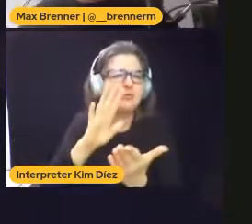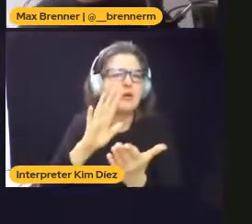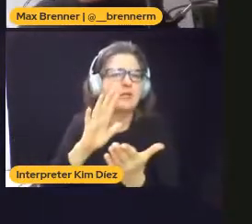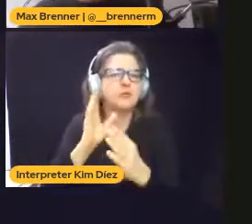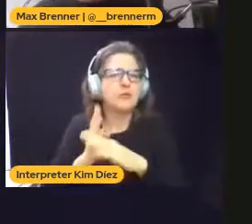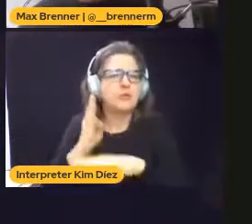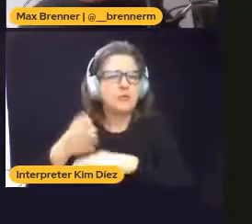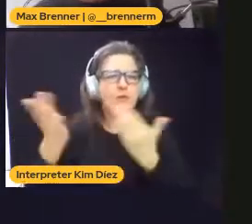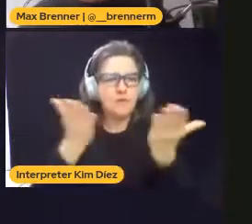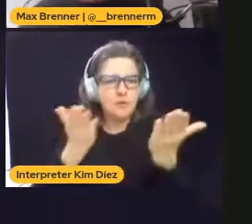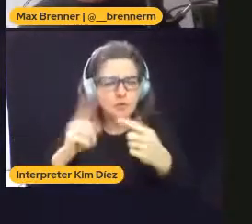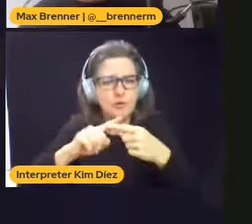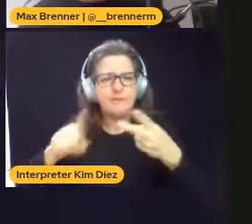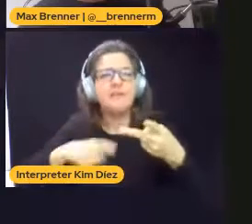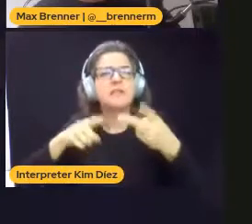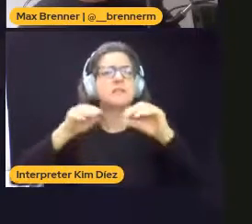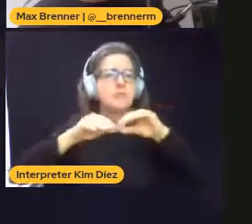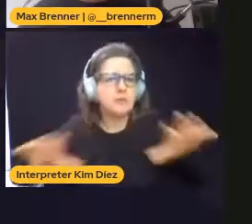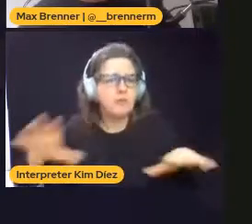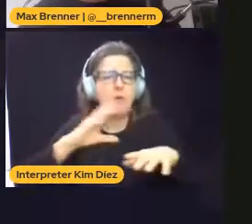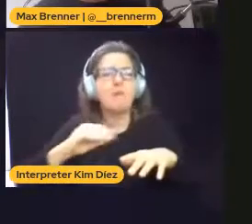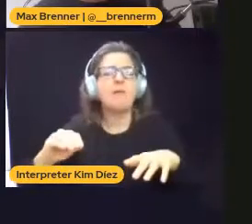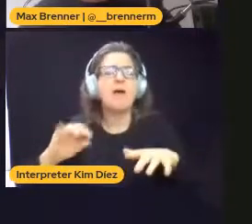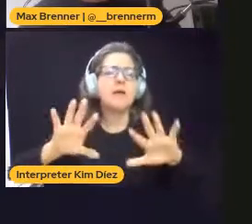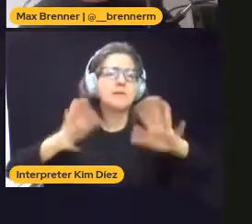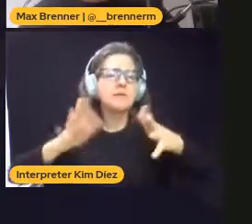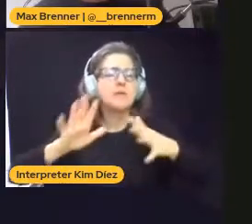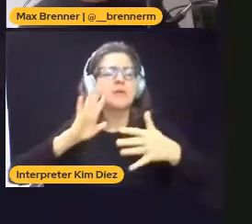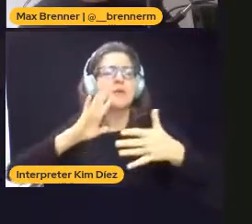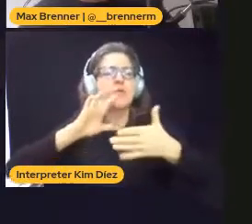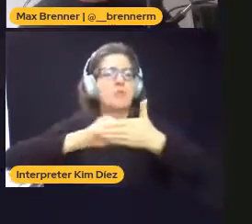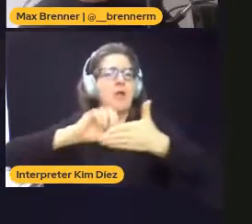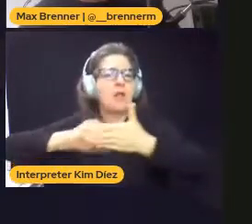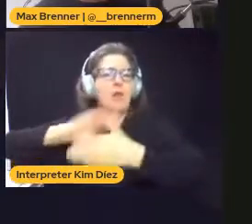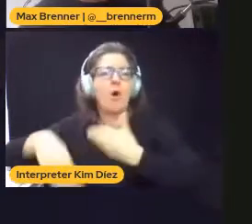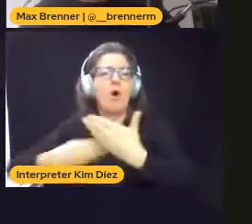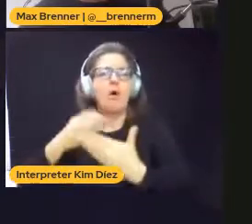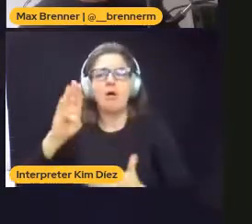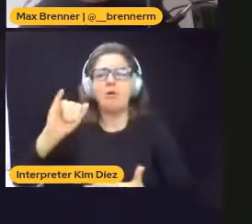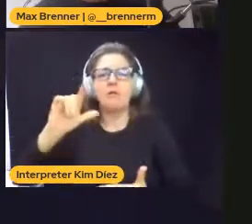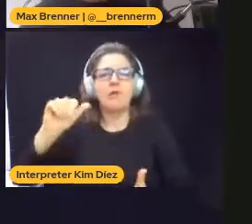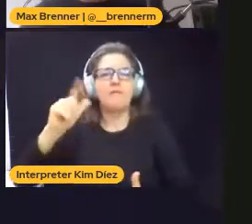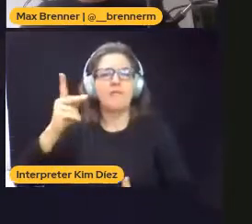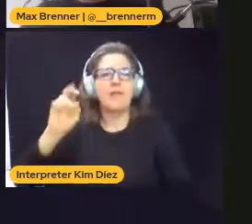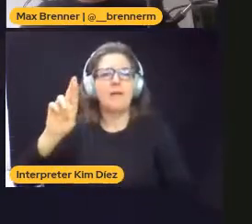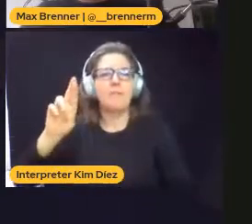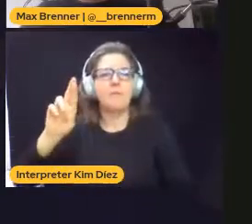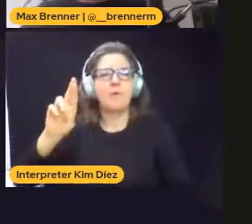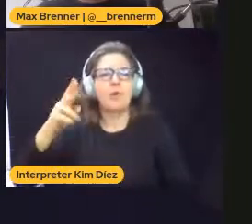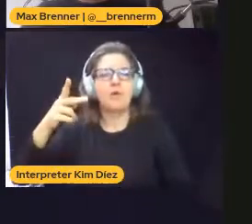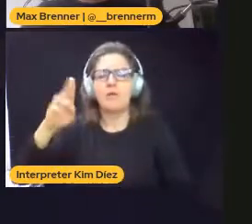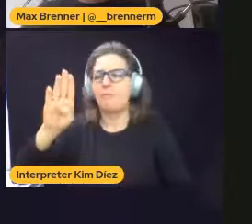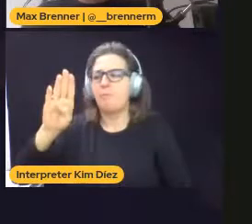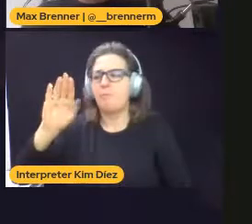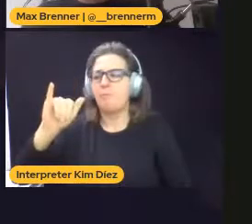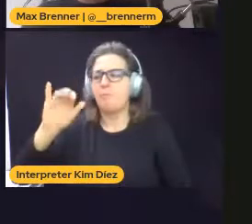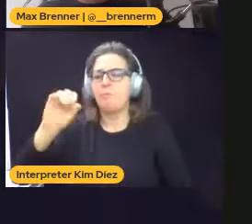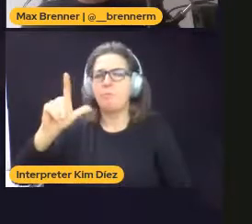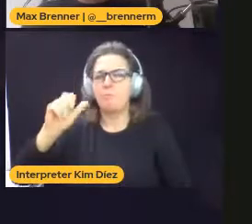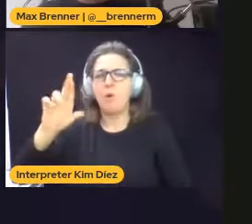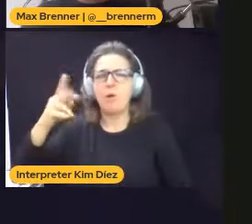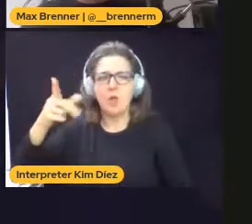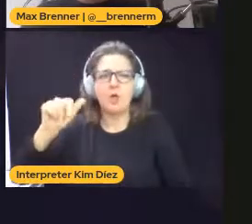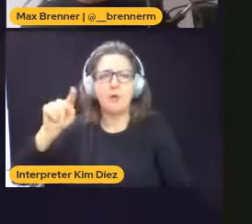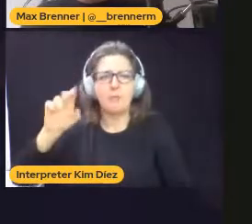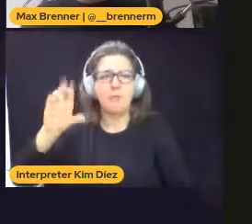and the deployment, and it will pretty much like remove all the boilerplate code that you would normally need. And you can reuse it for all of your